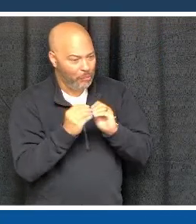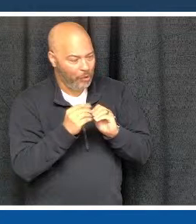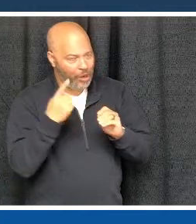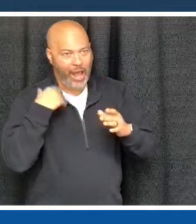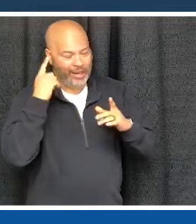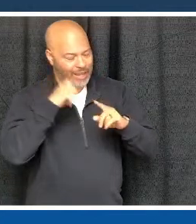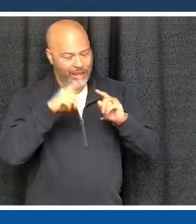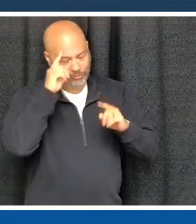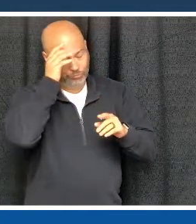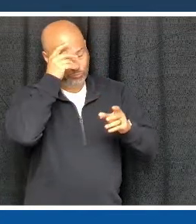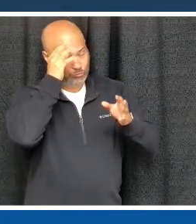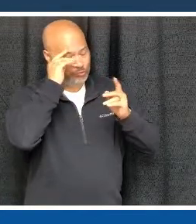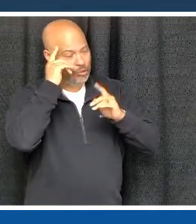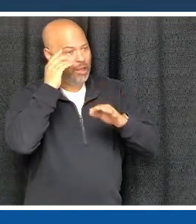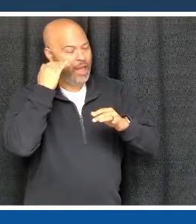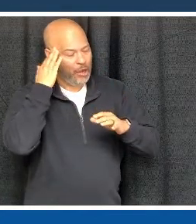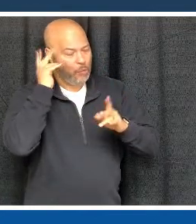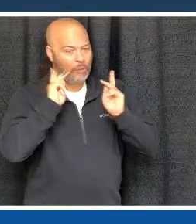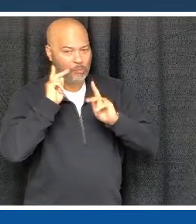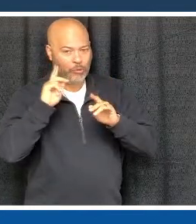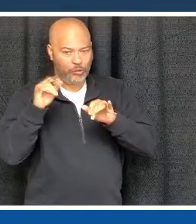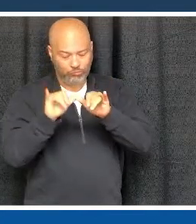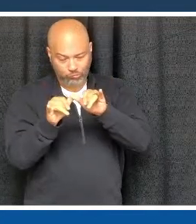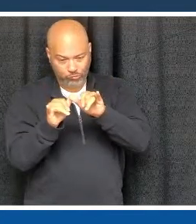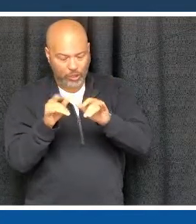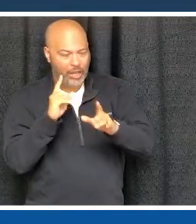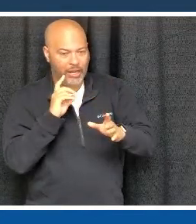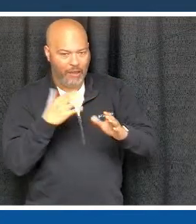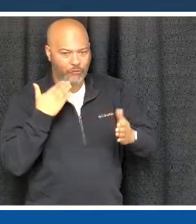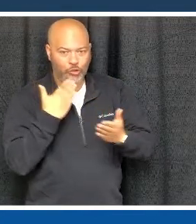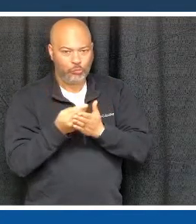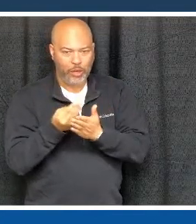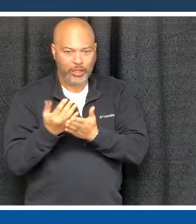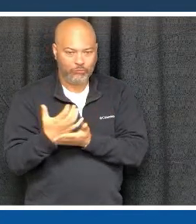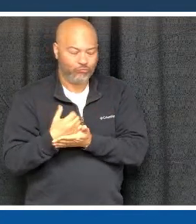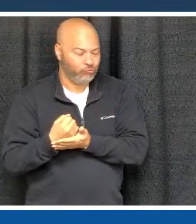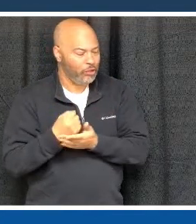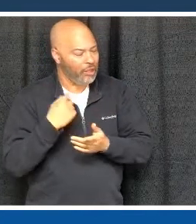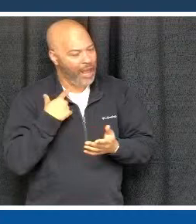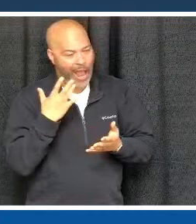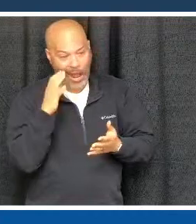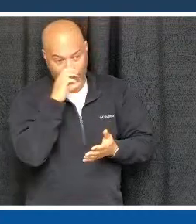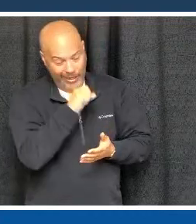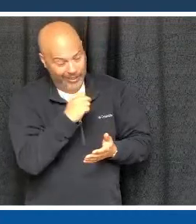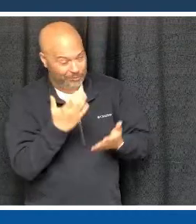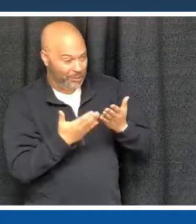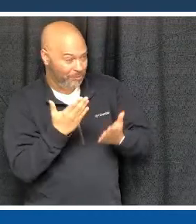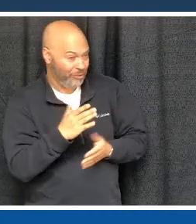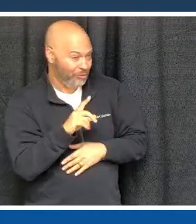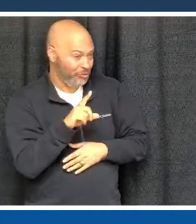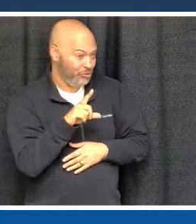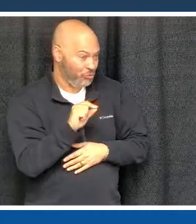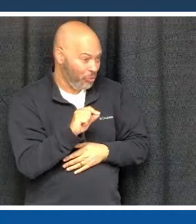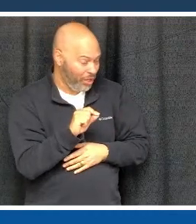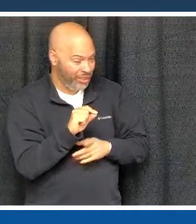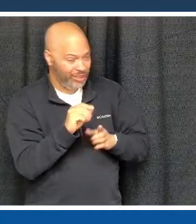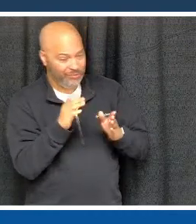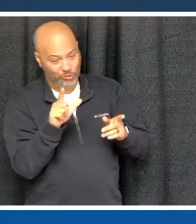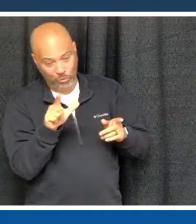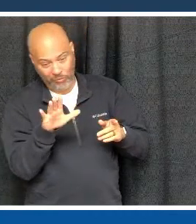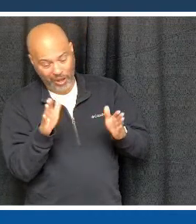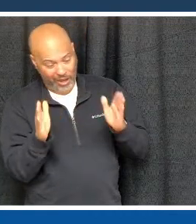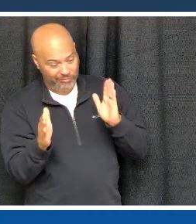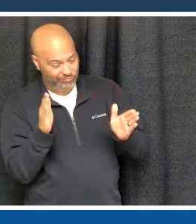okay, and that's why surveyors get paid what they do. You're probably looking at the 20 to 25 unit range then,